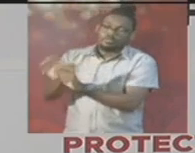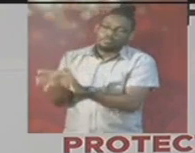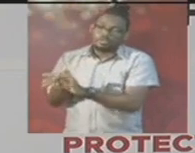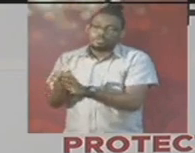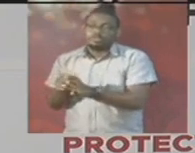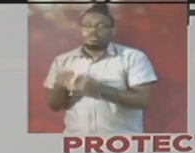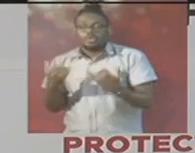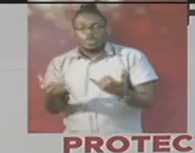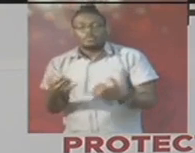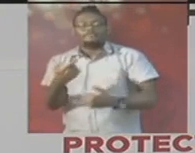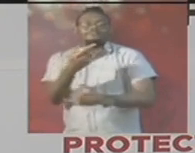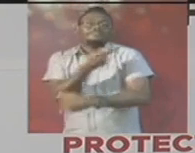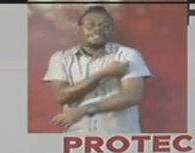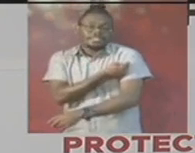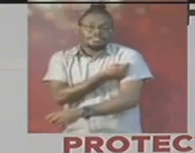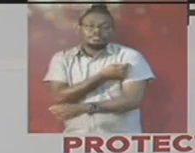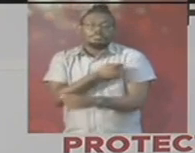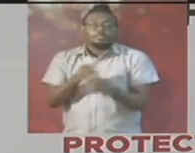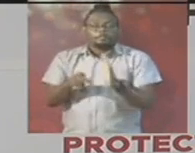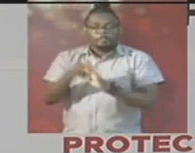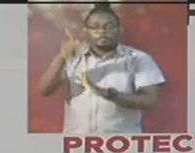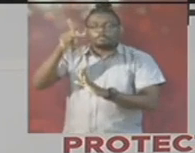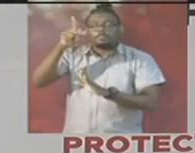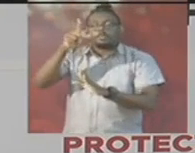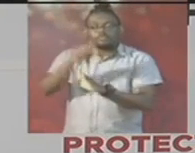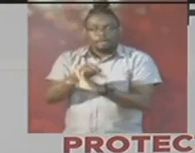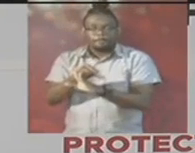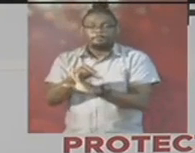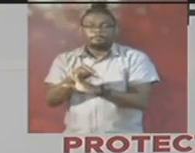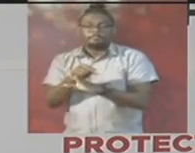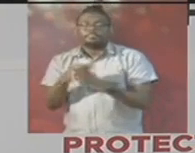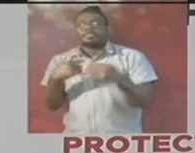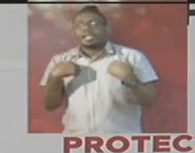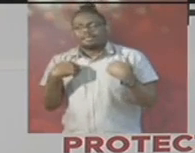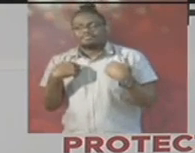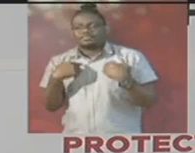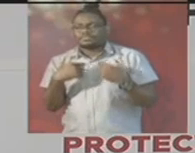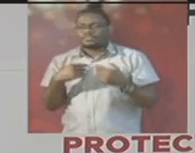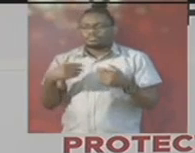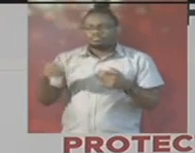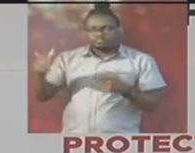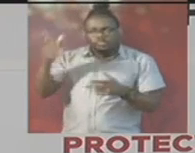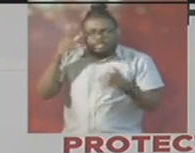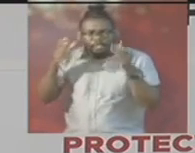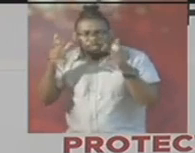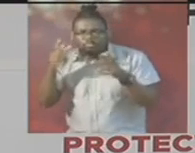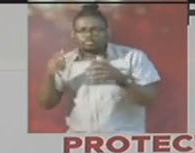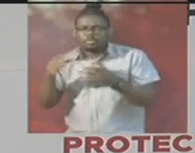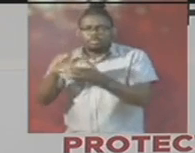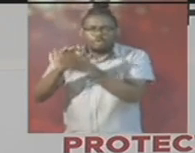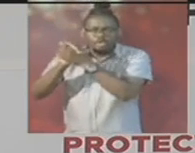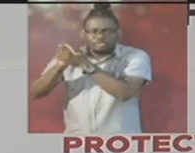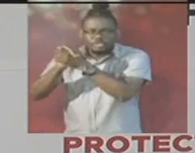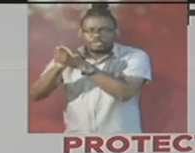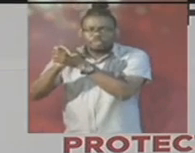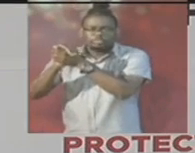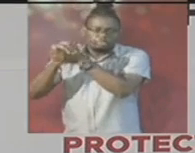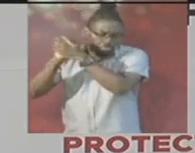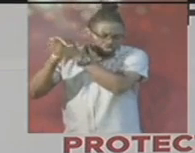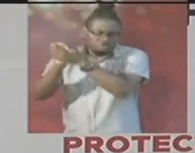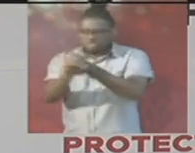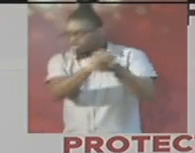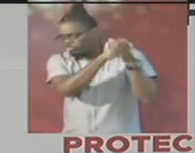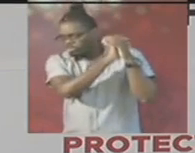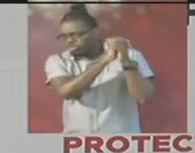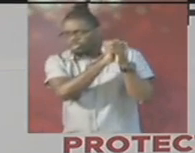vaccination drive. I am getting nothing but praises from members of the public who go to be vaccinated and are talking